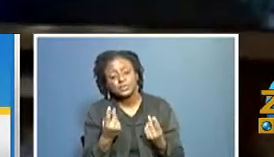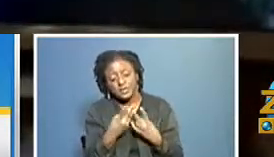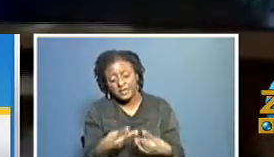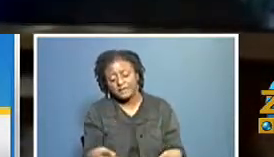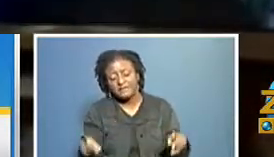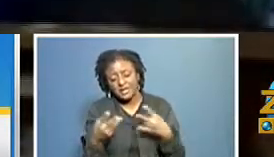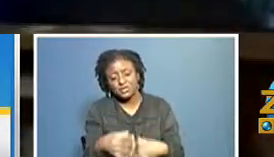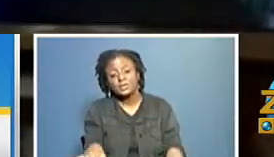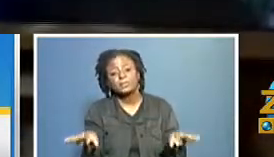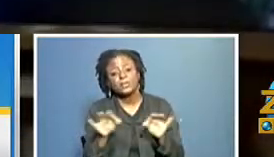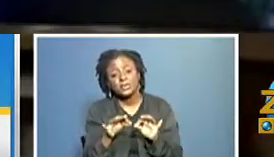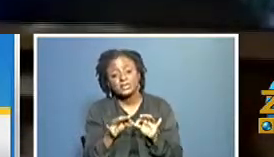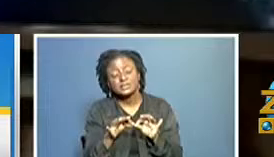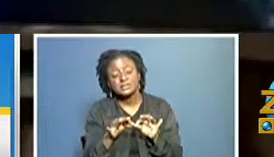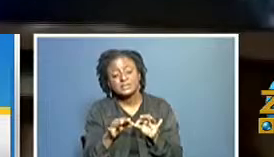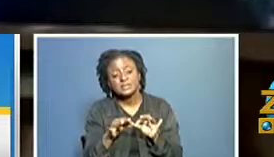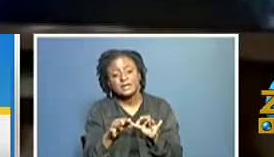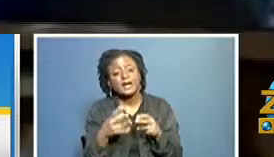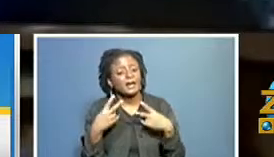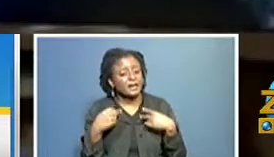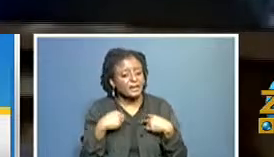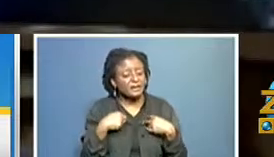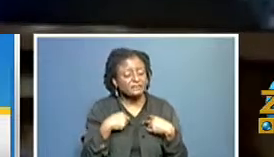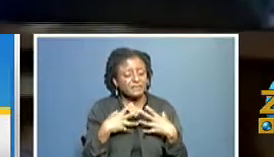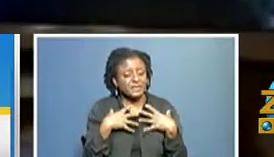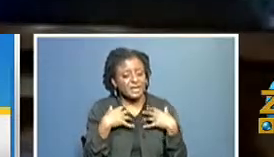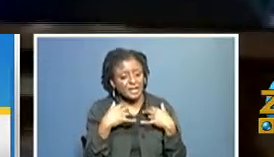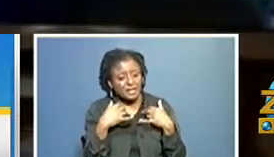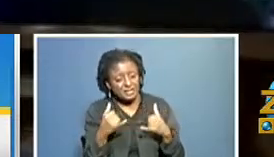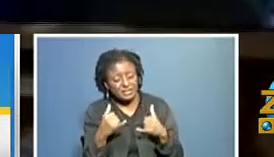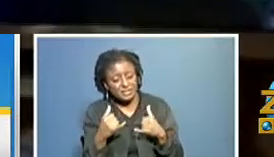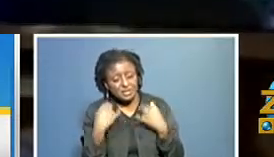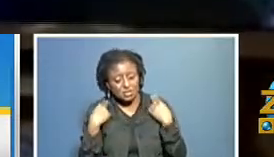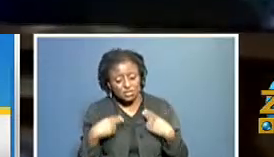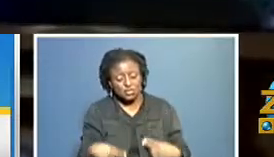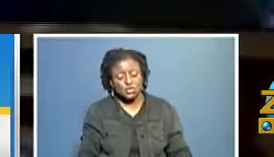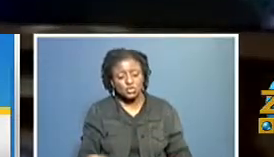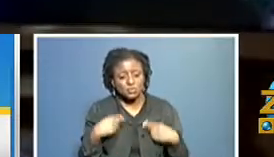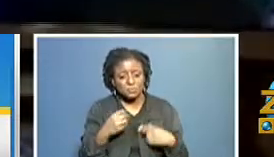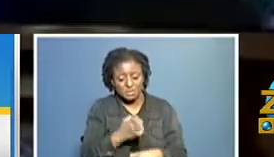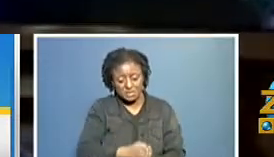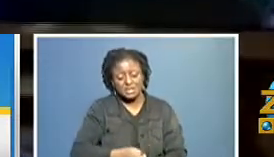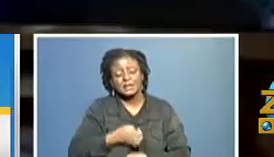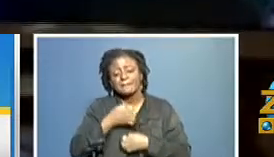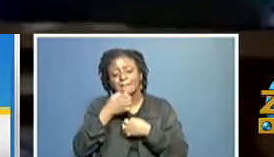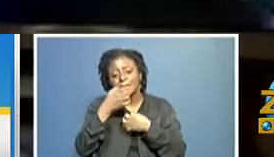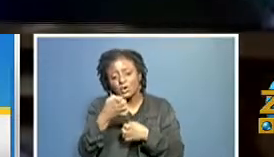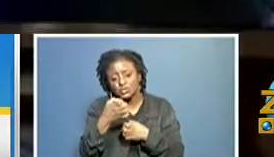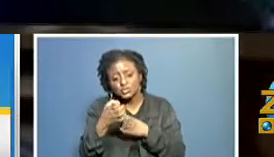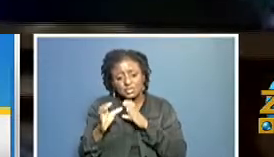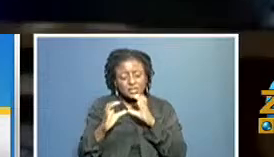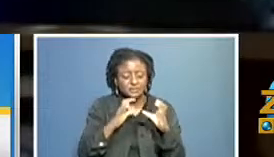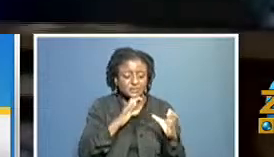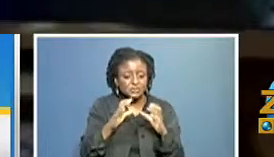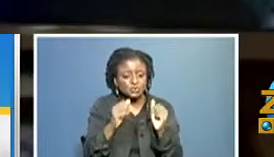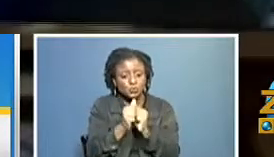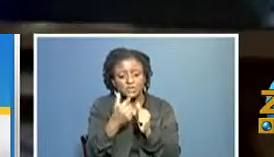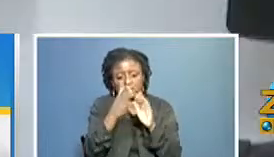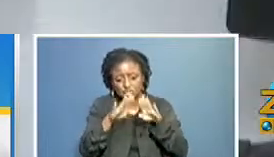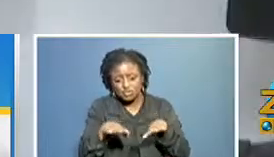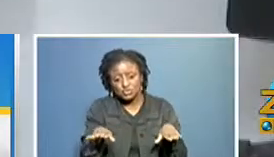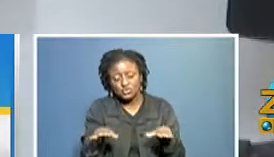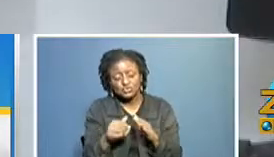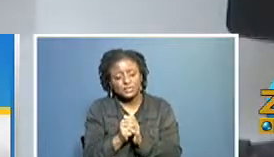the importance of having healthy human emotional exchanges with their